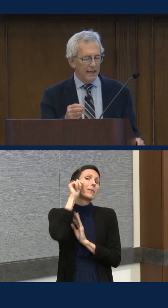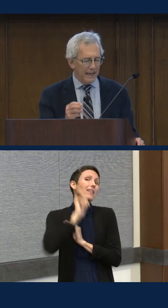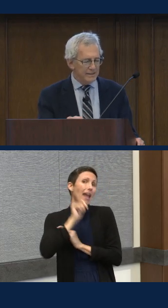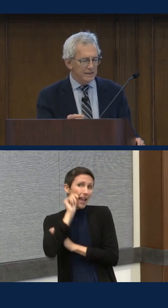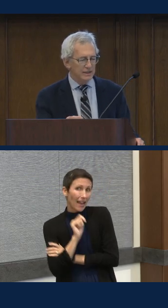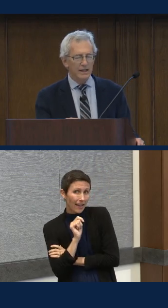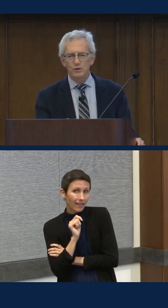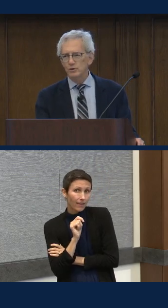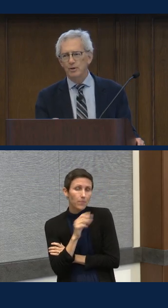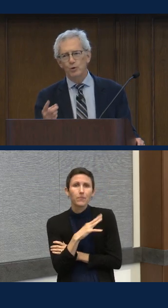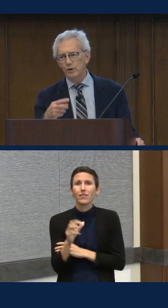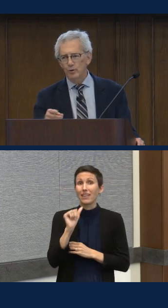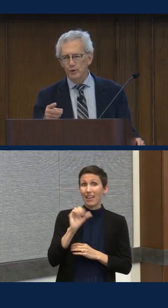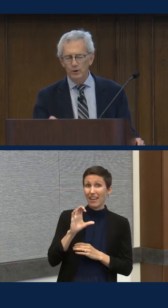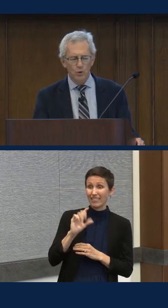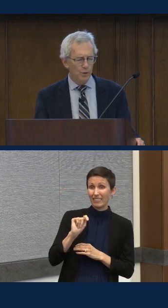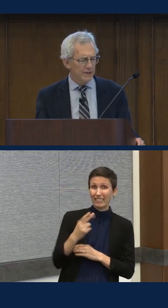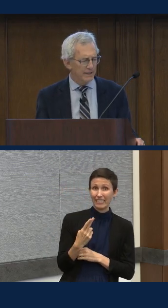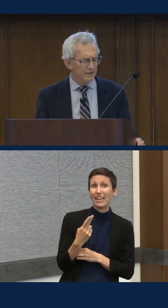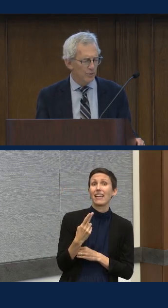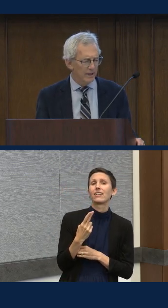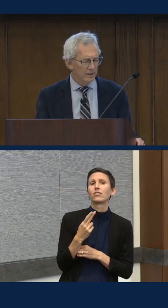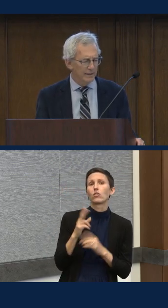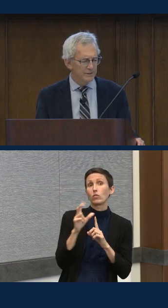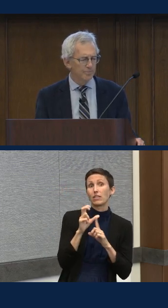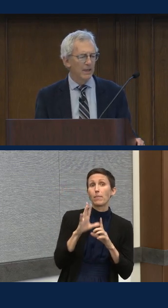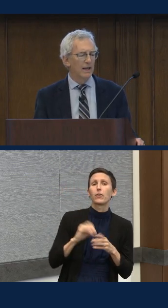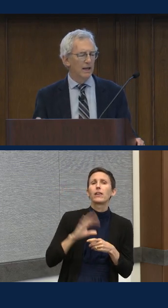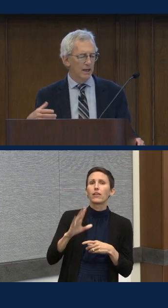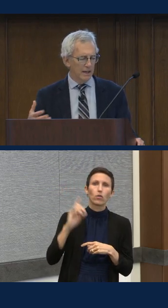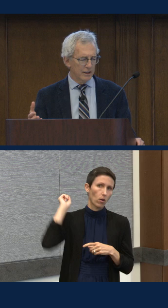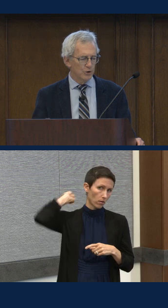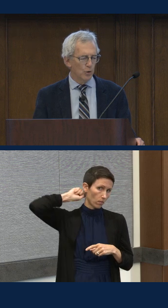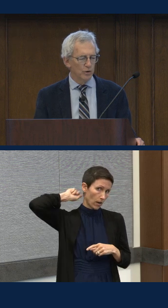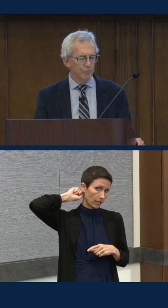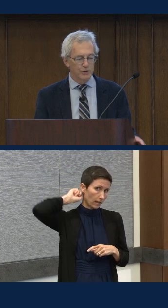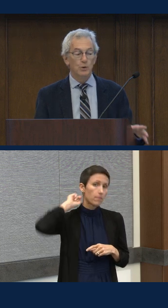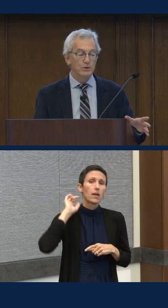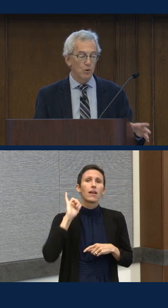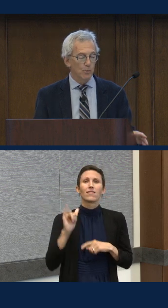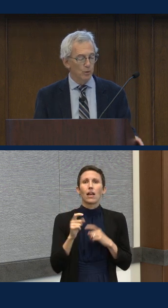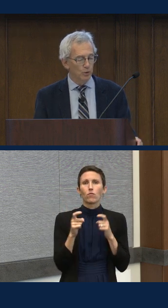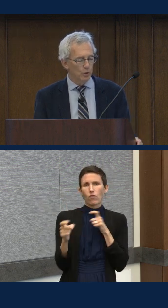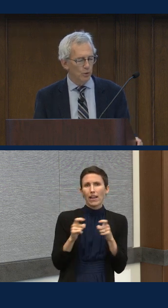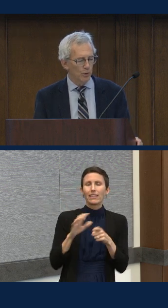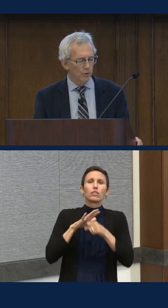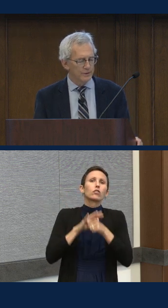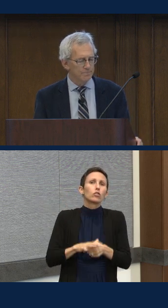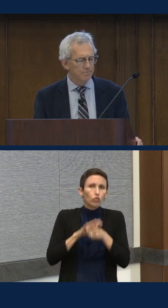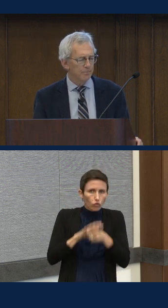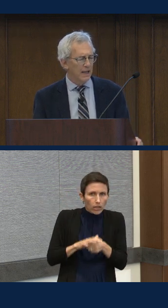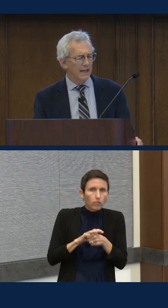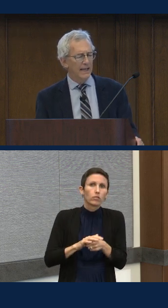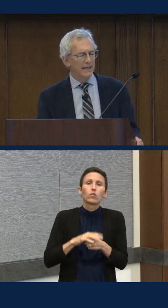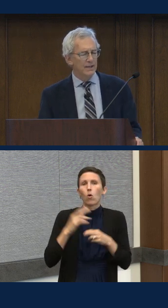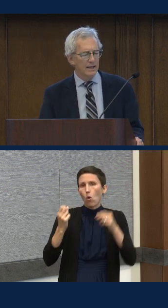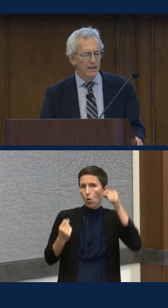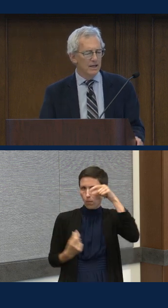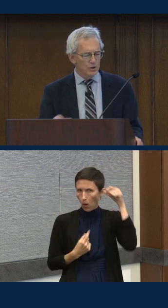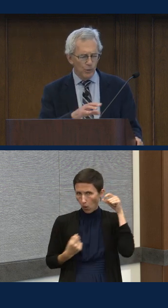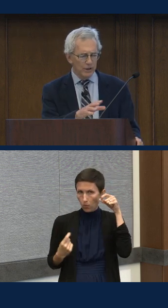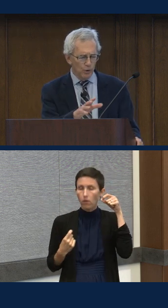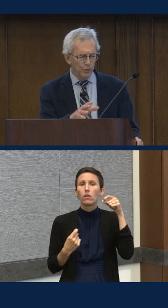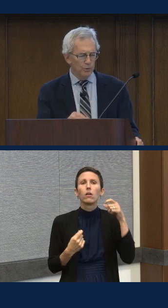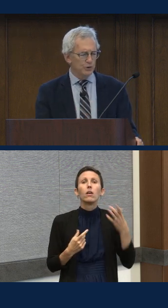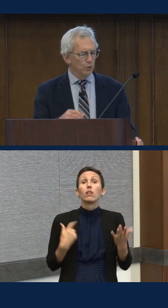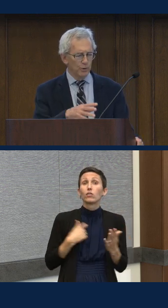the ACTH receptor in your adrenal cortex that regulates control of the stress hormone glucocorticoids. And